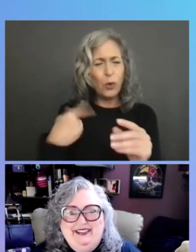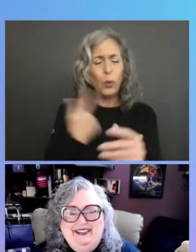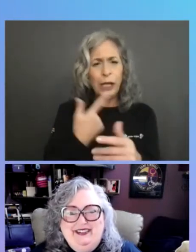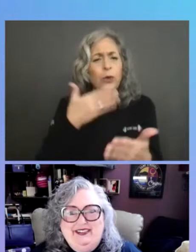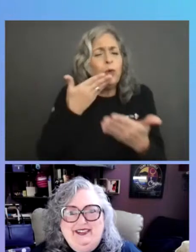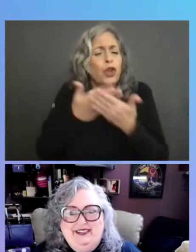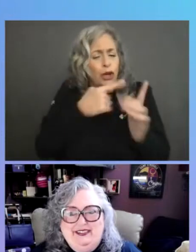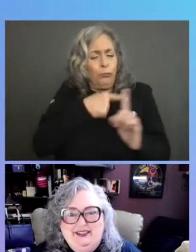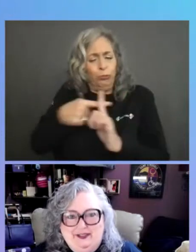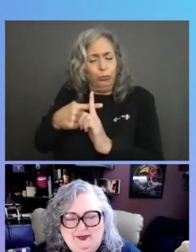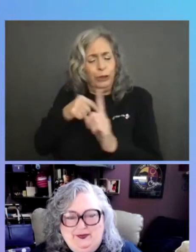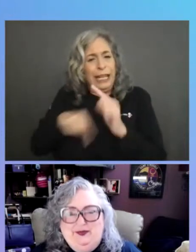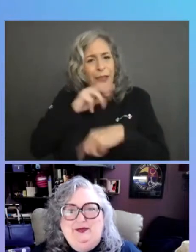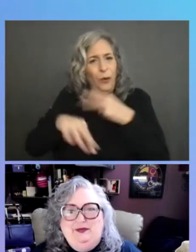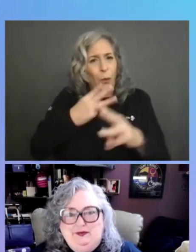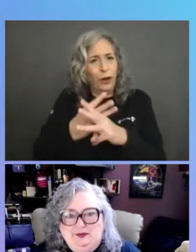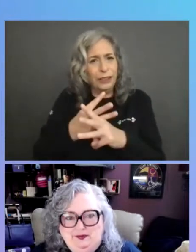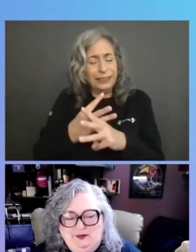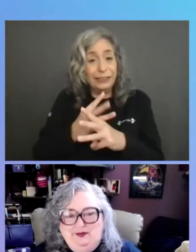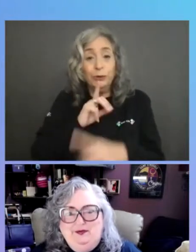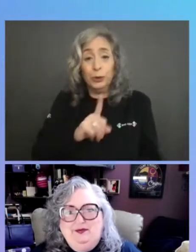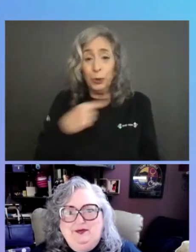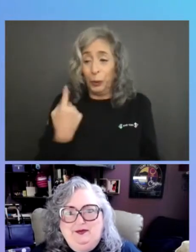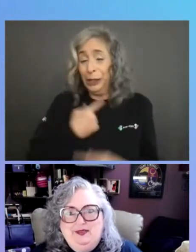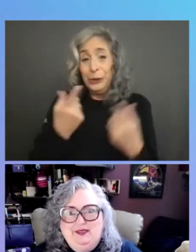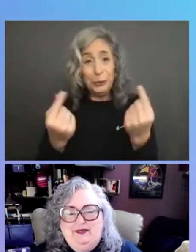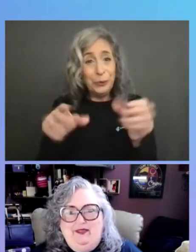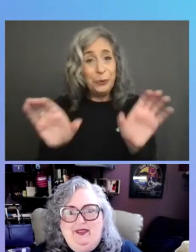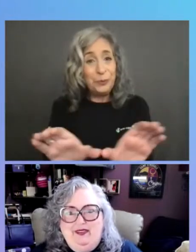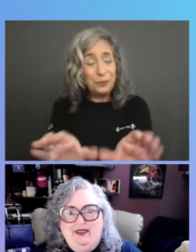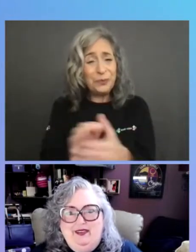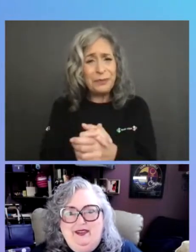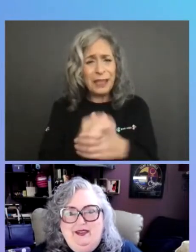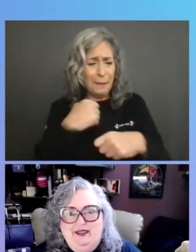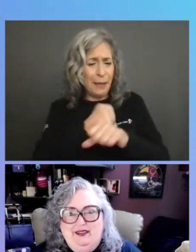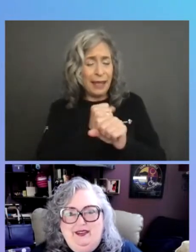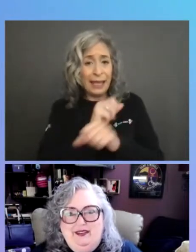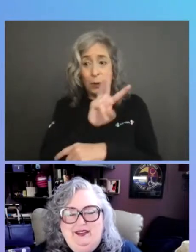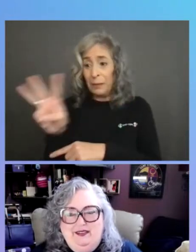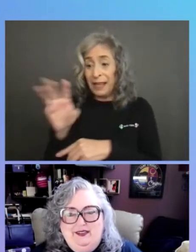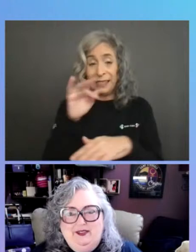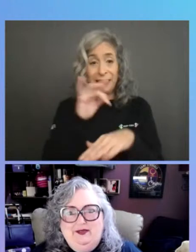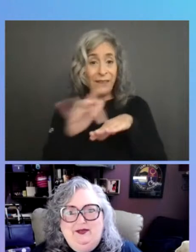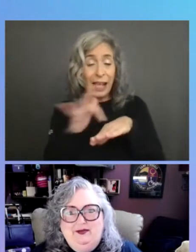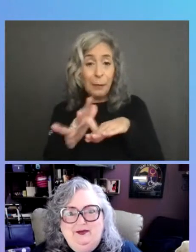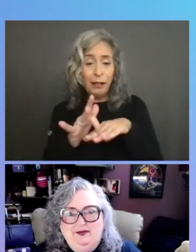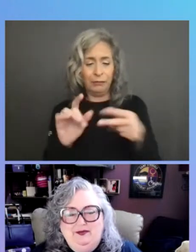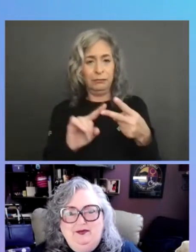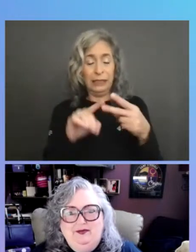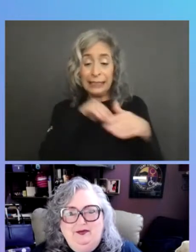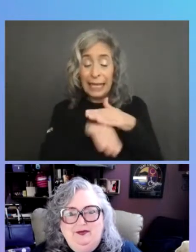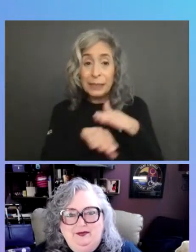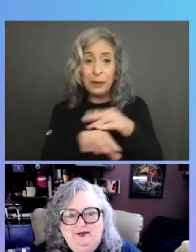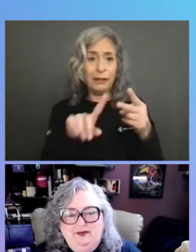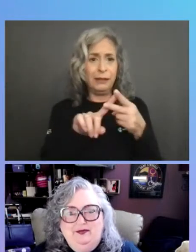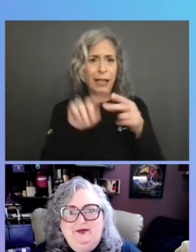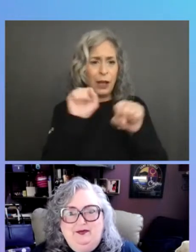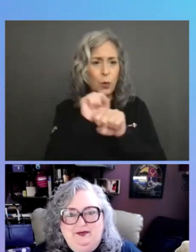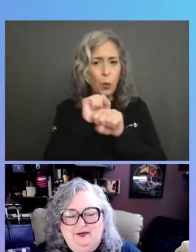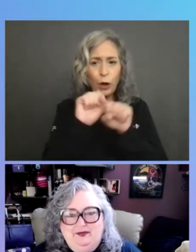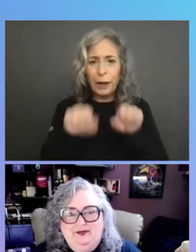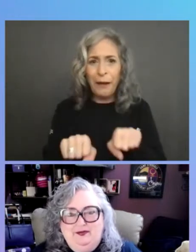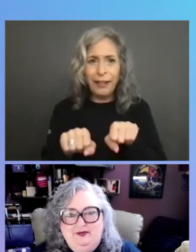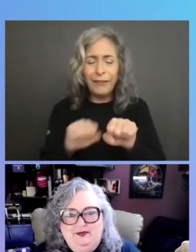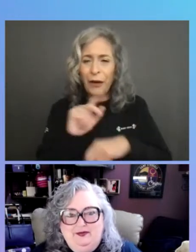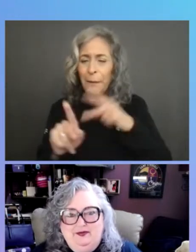we actually do some good in the world. We are out there making websites available, accessible, and workable for